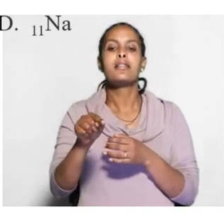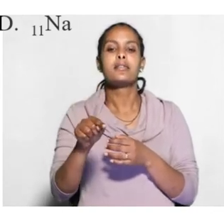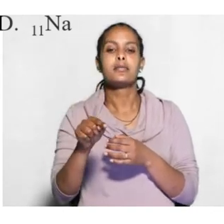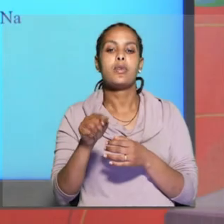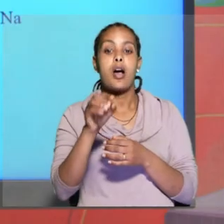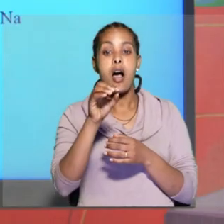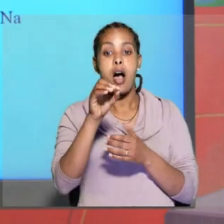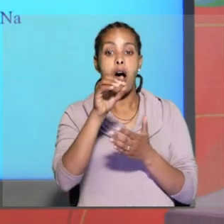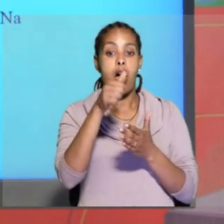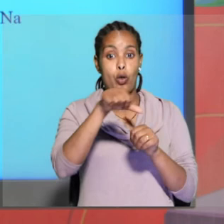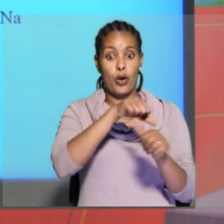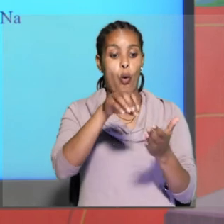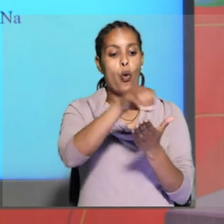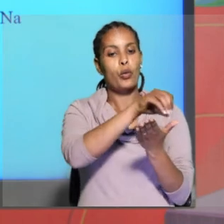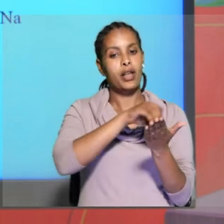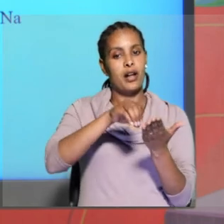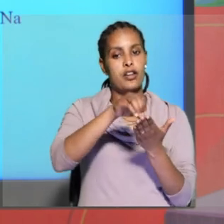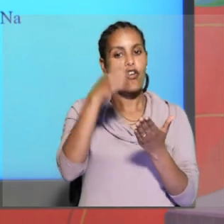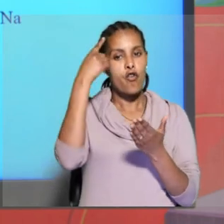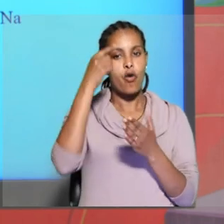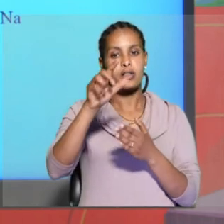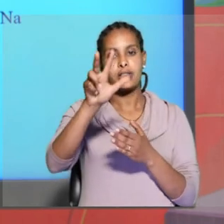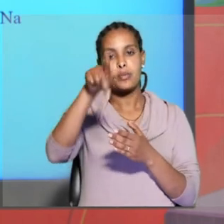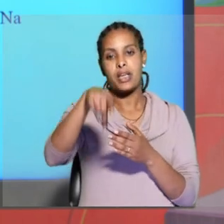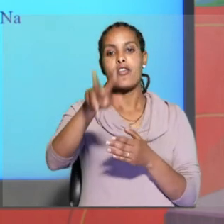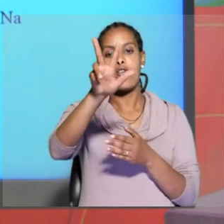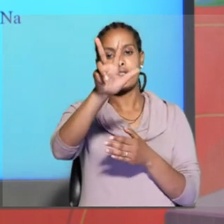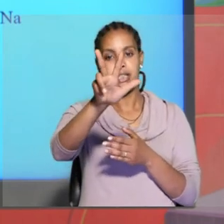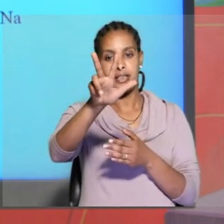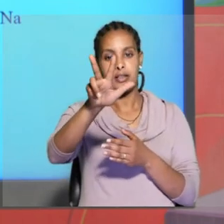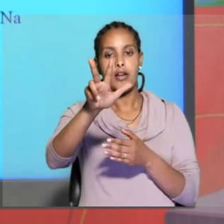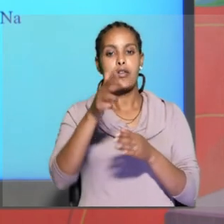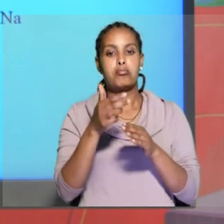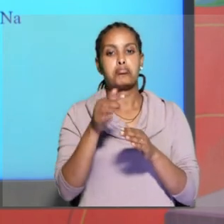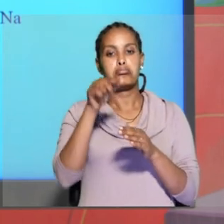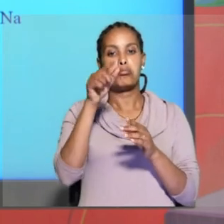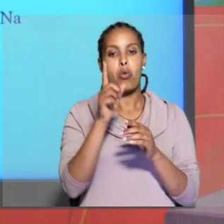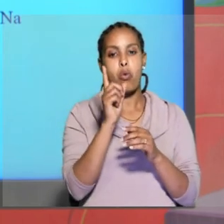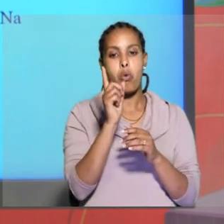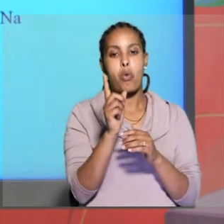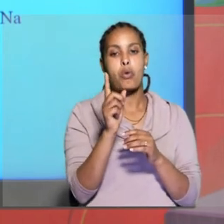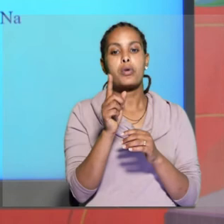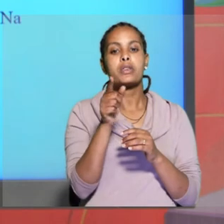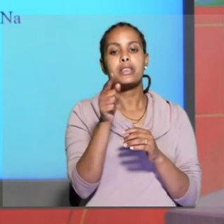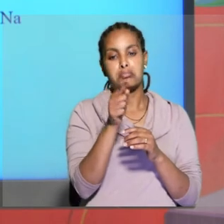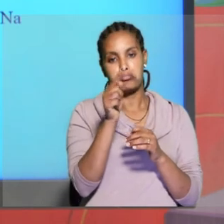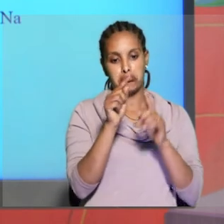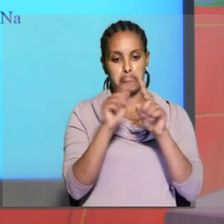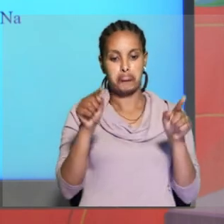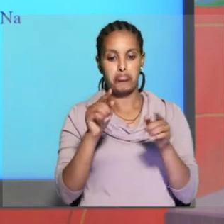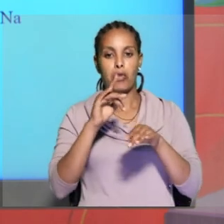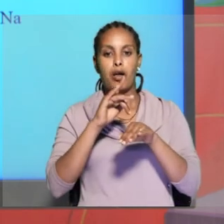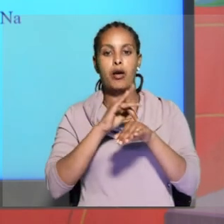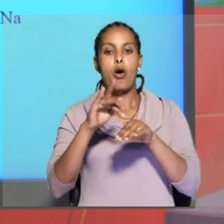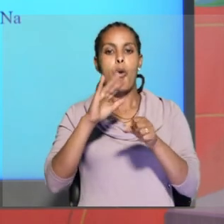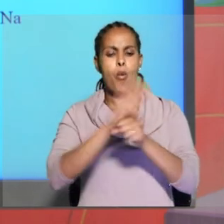atomic orbitals, you see? For p, c, before doubling here, these vacant orbitals must